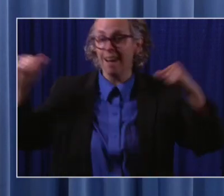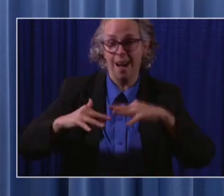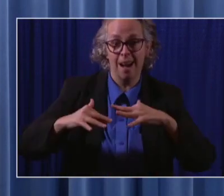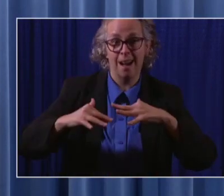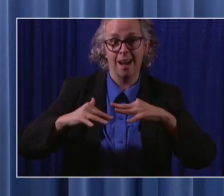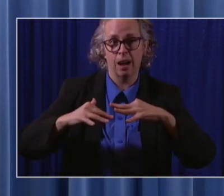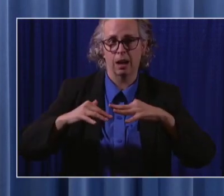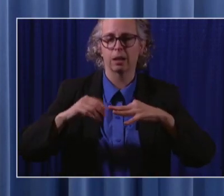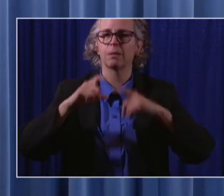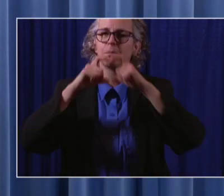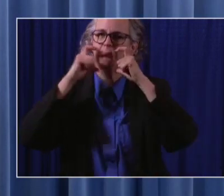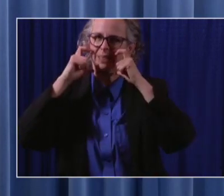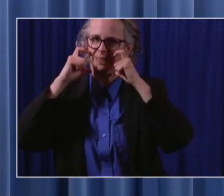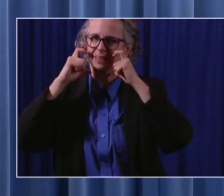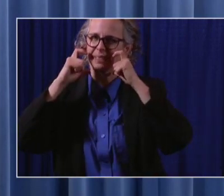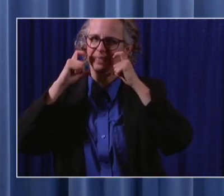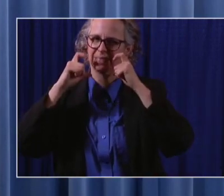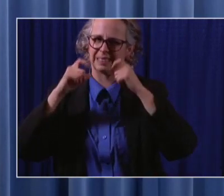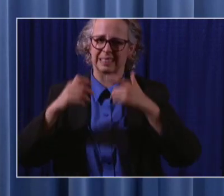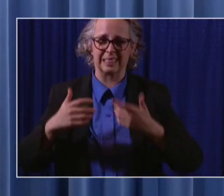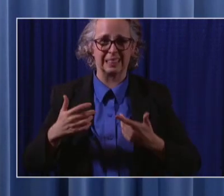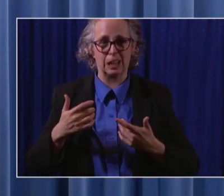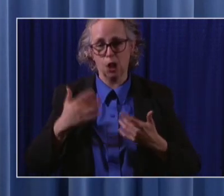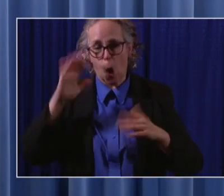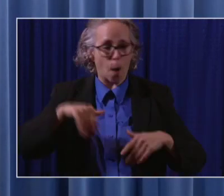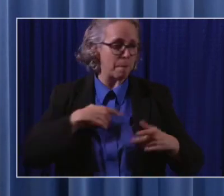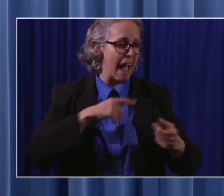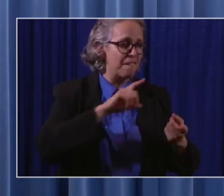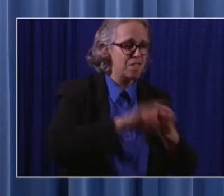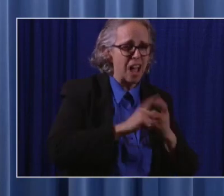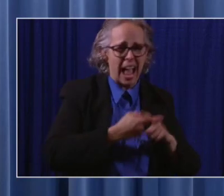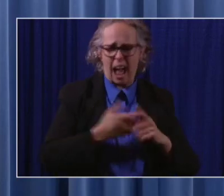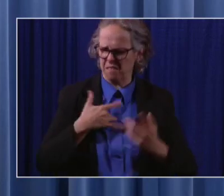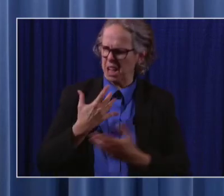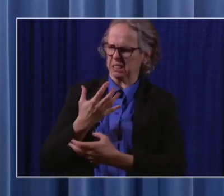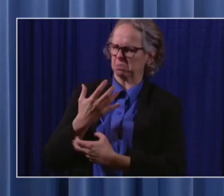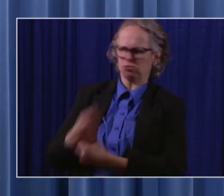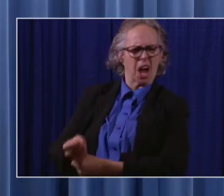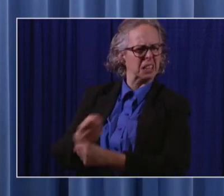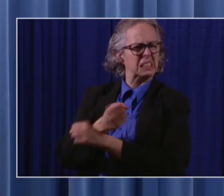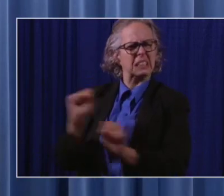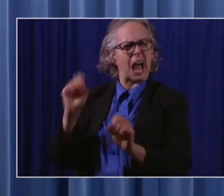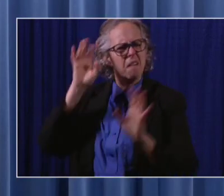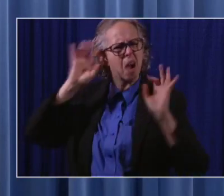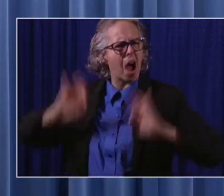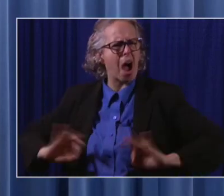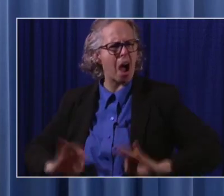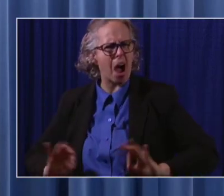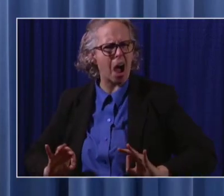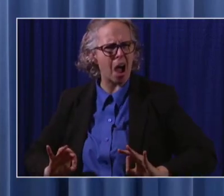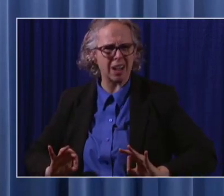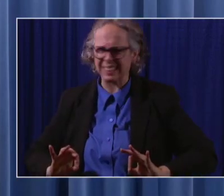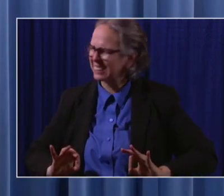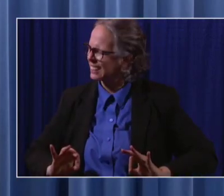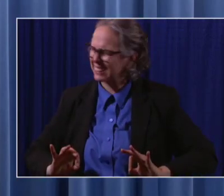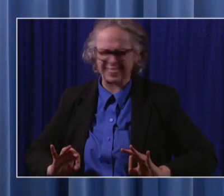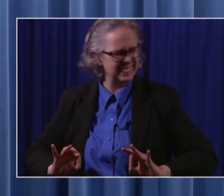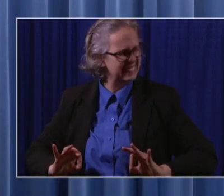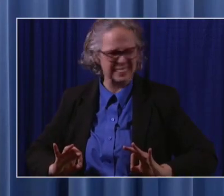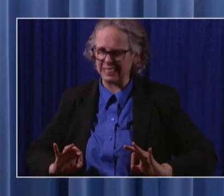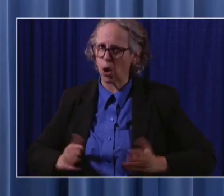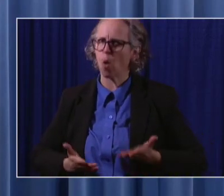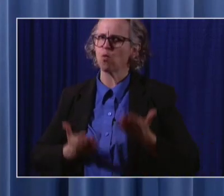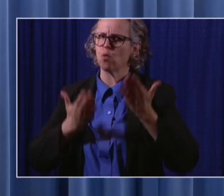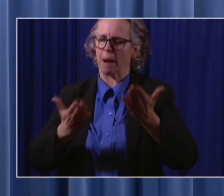feel safe. We're around friends. We don't wear a mask. So a recommendation is wear a mask at all gatherings and at all